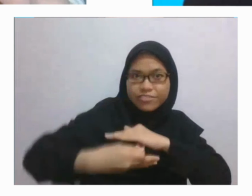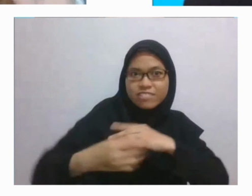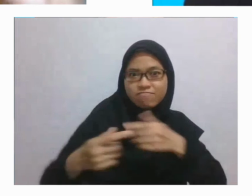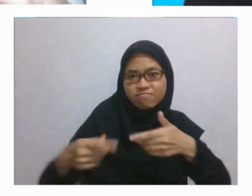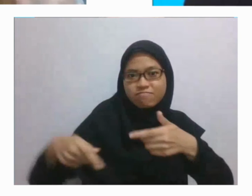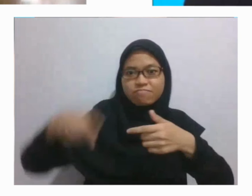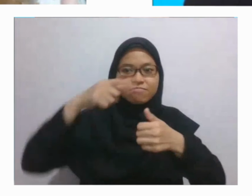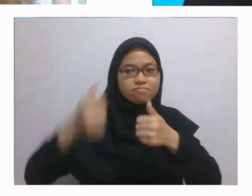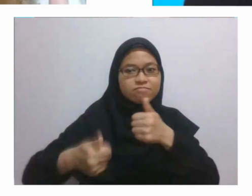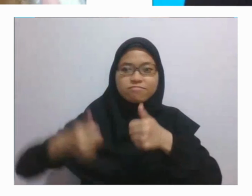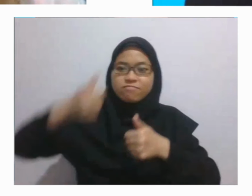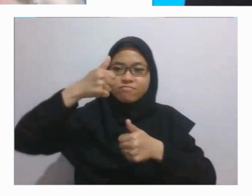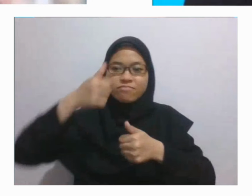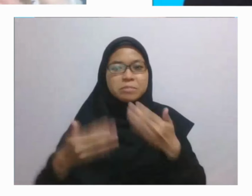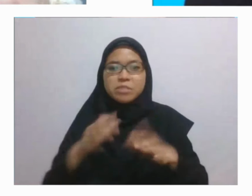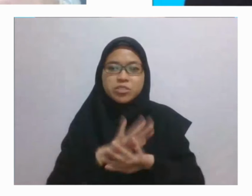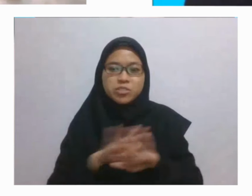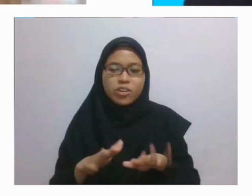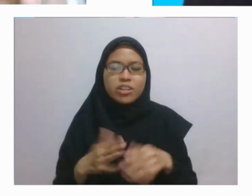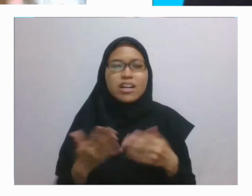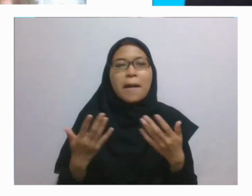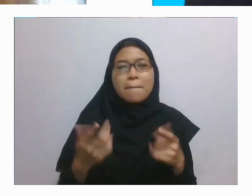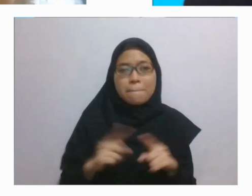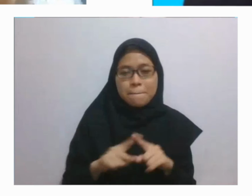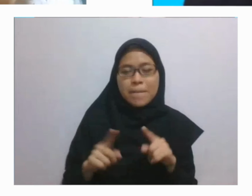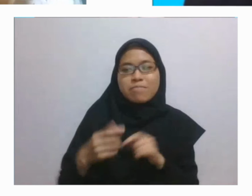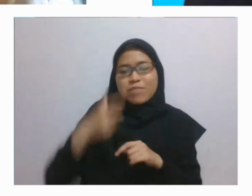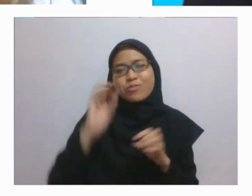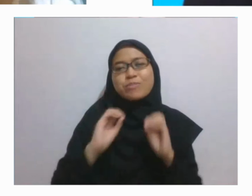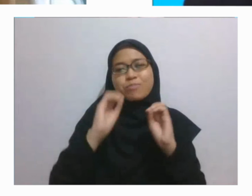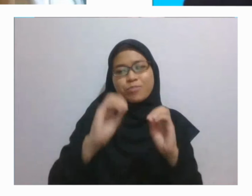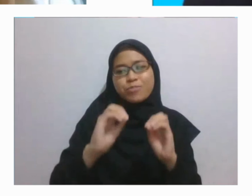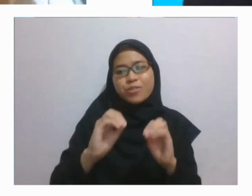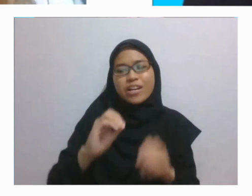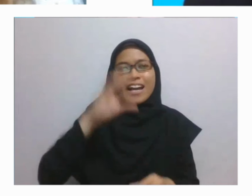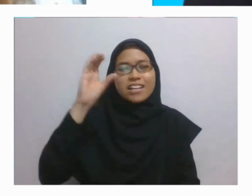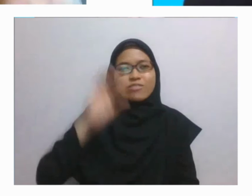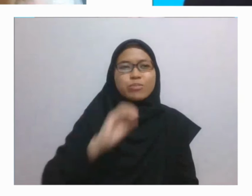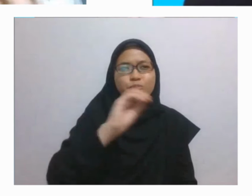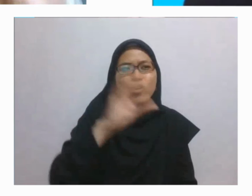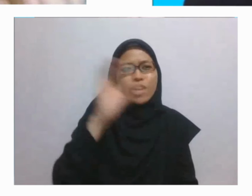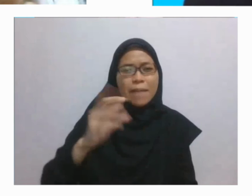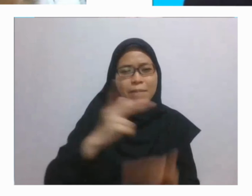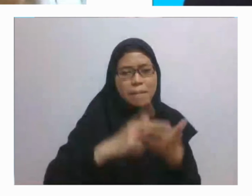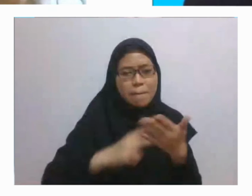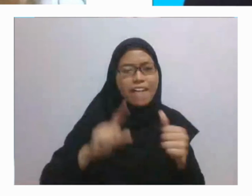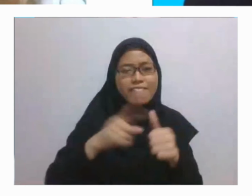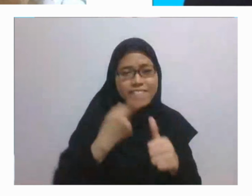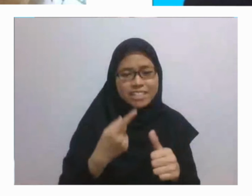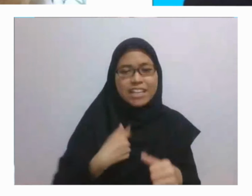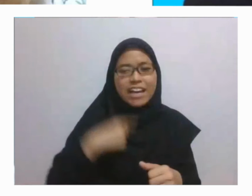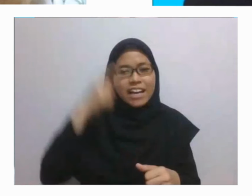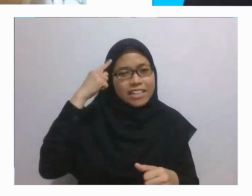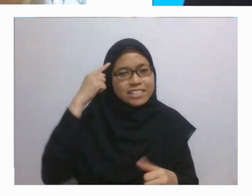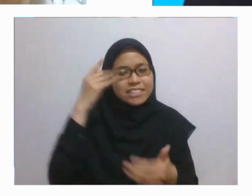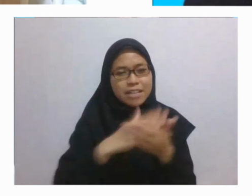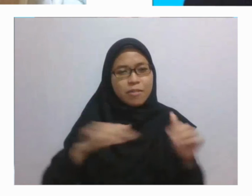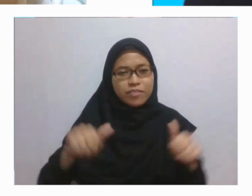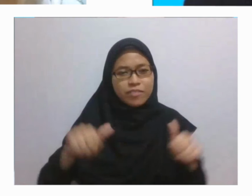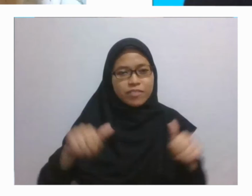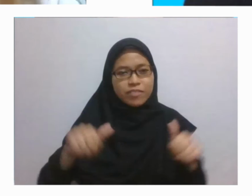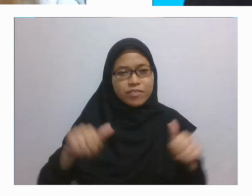a natural climate solution, we tend to put the climate part first. And I think, you know, some of the challenge with that, as I alluded to